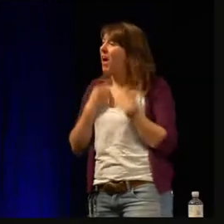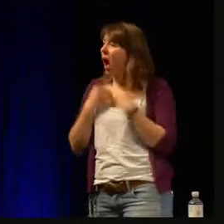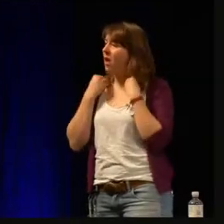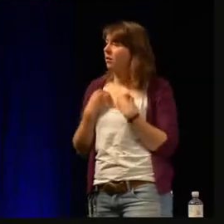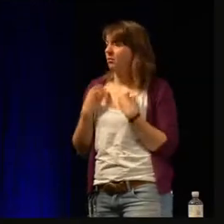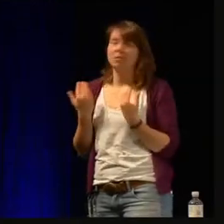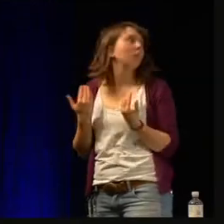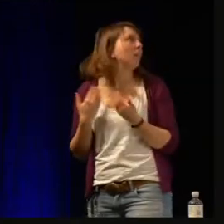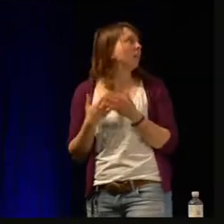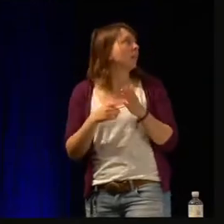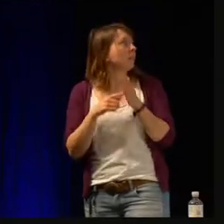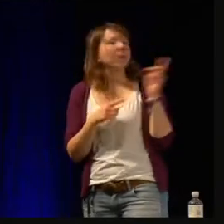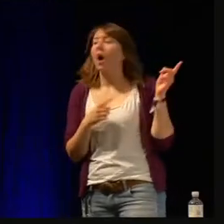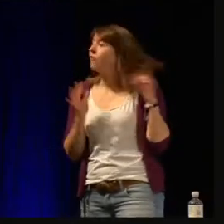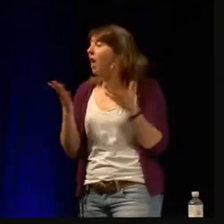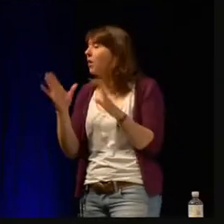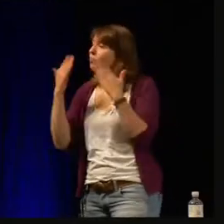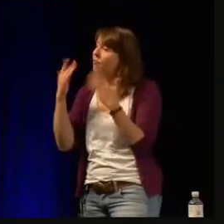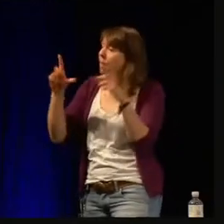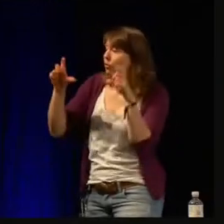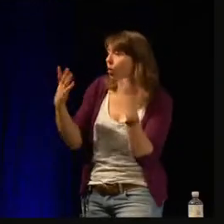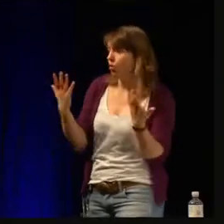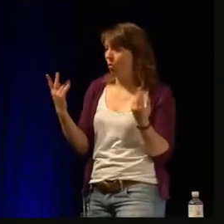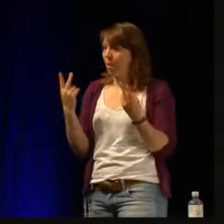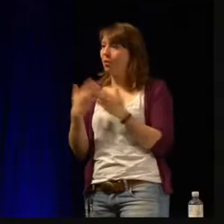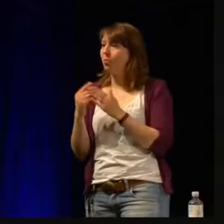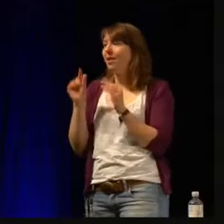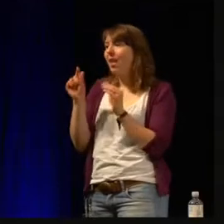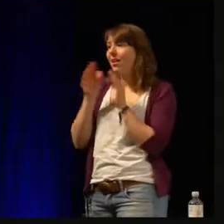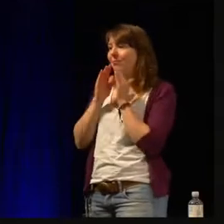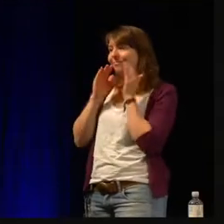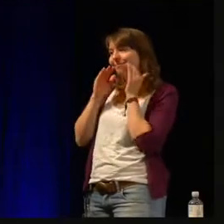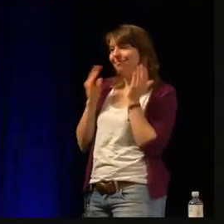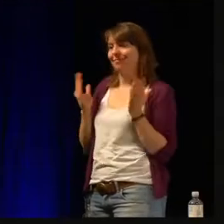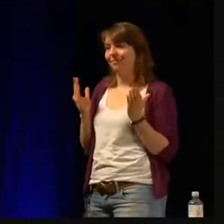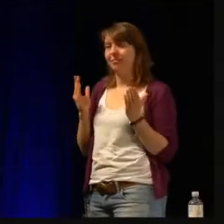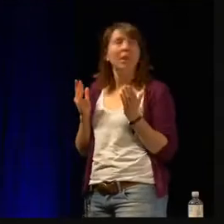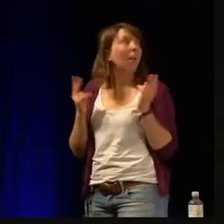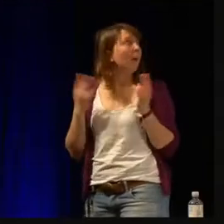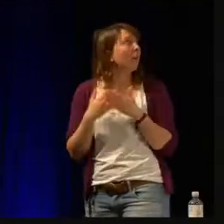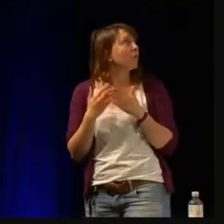his shirt or a slight smile.